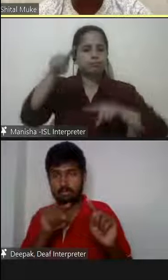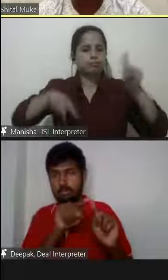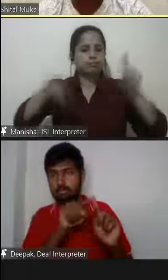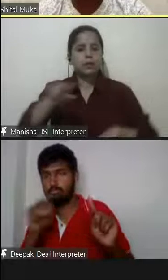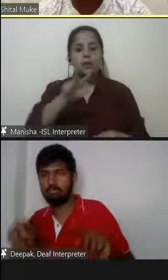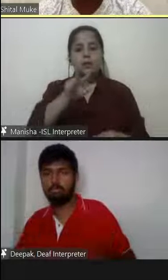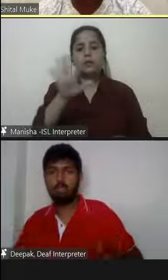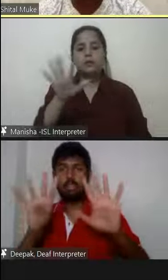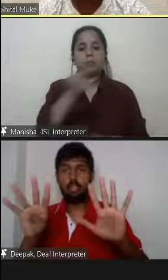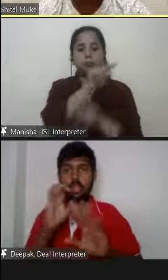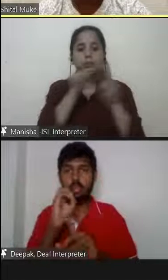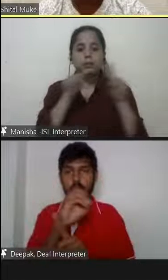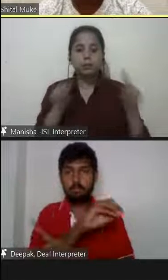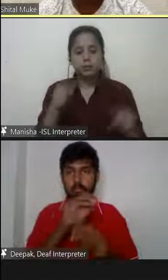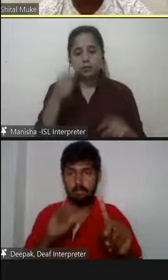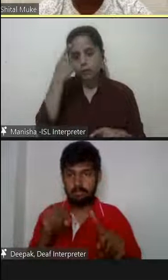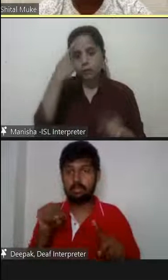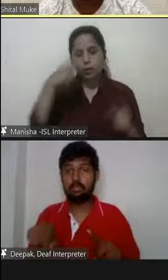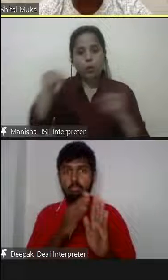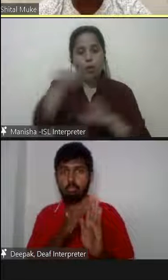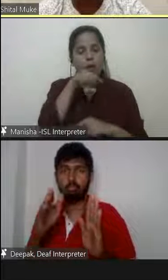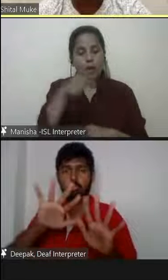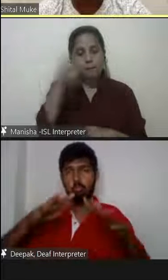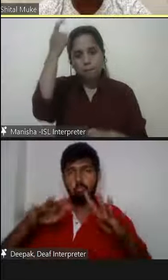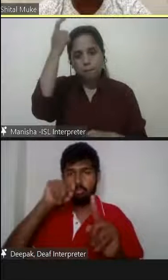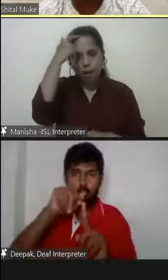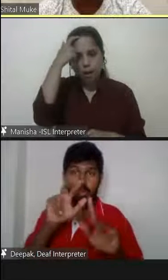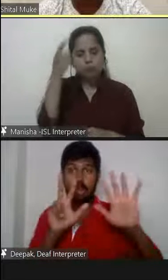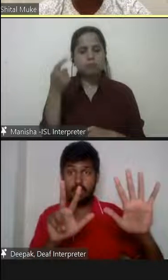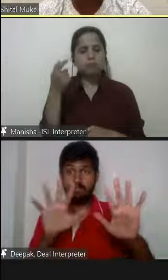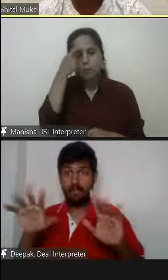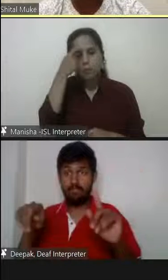85% for common mental disorders and